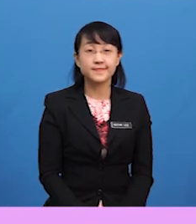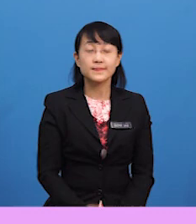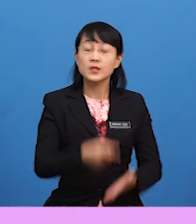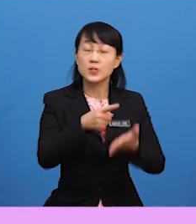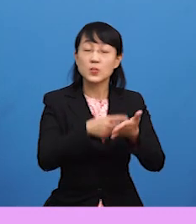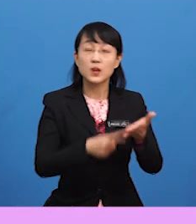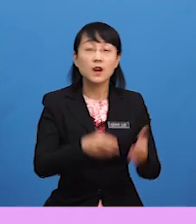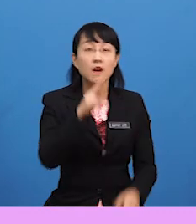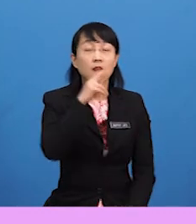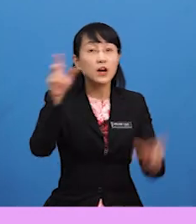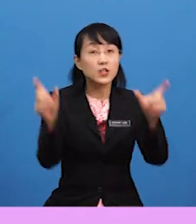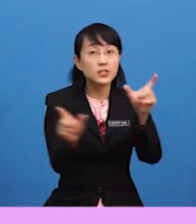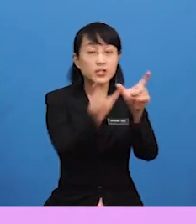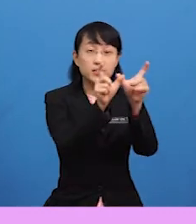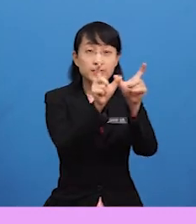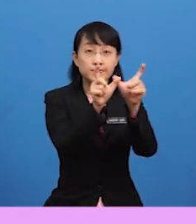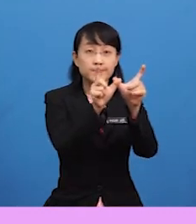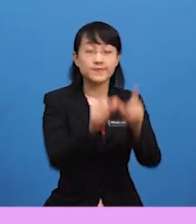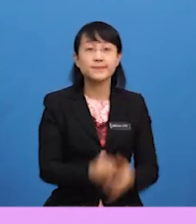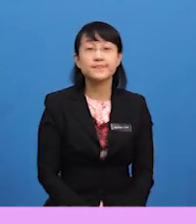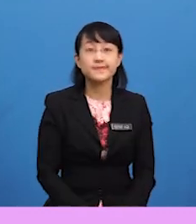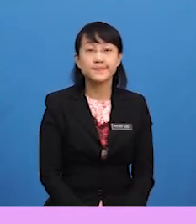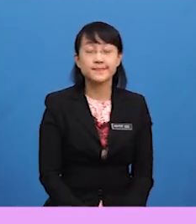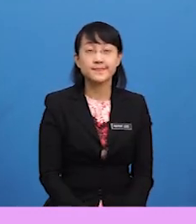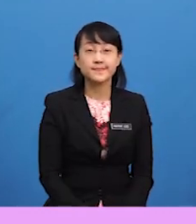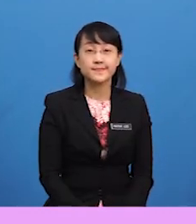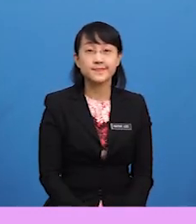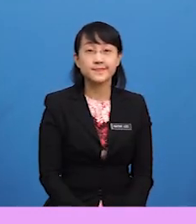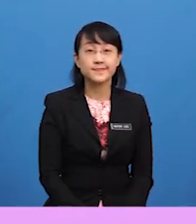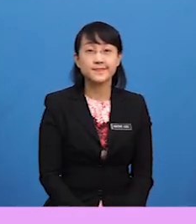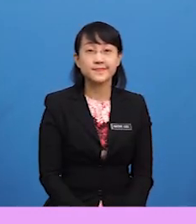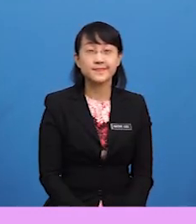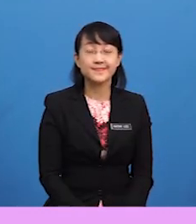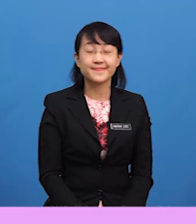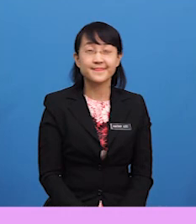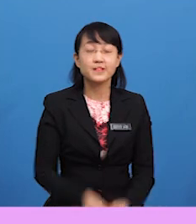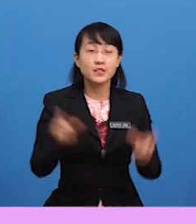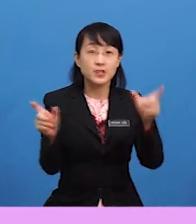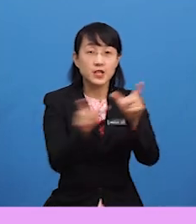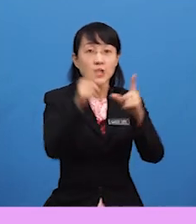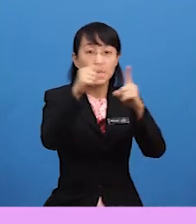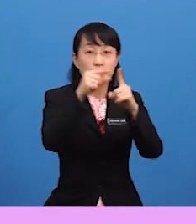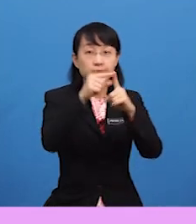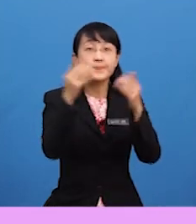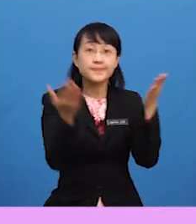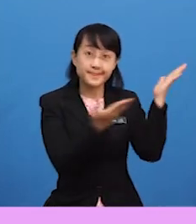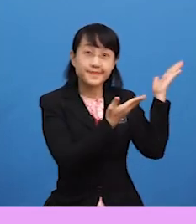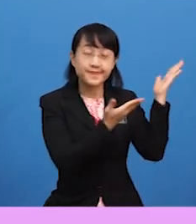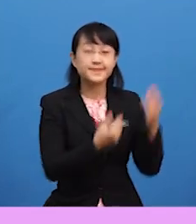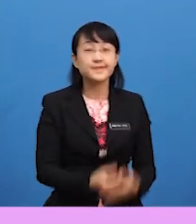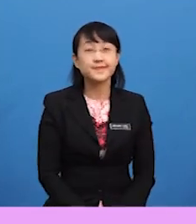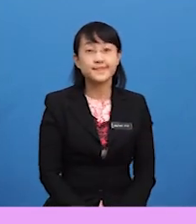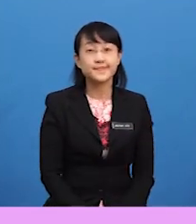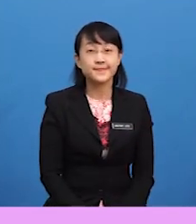What are conjunctions? This is another piece of cake. Conjunctions are words used to join words